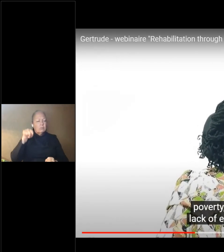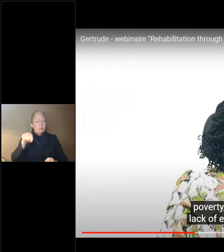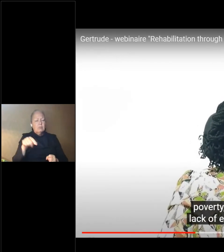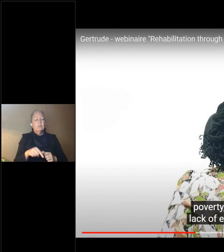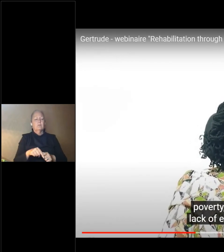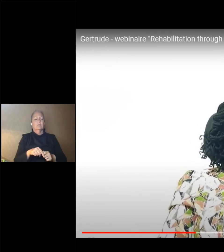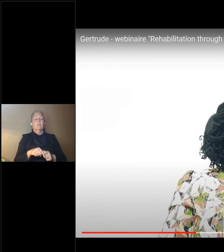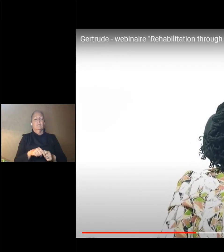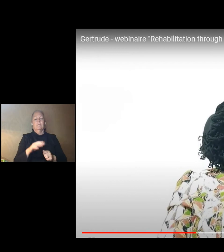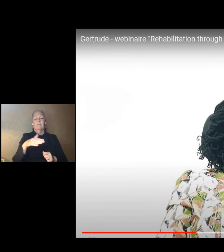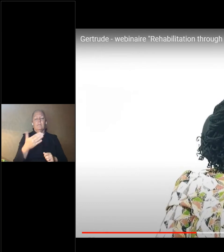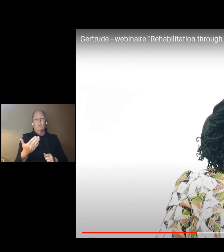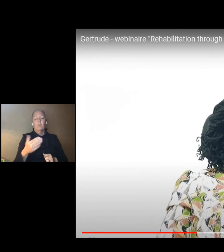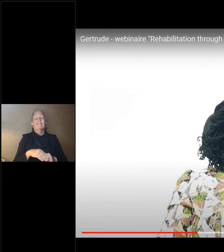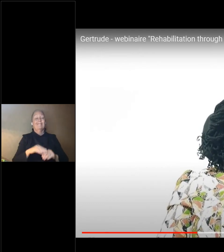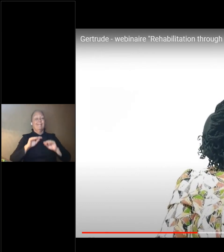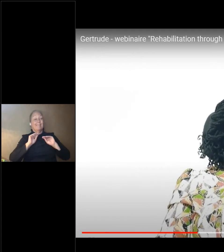some factors